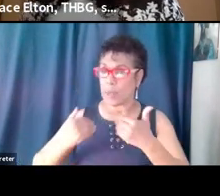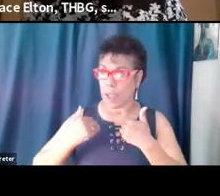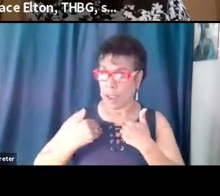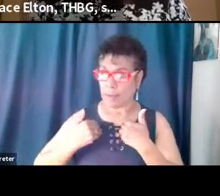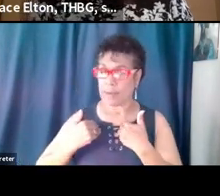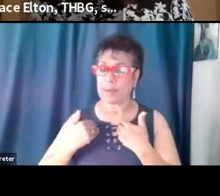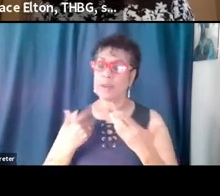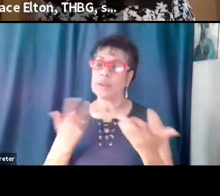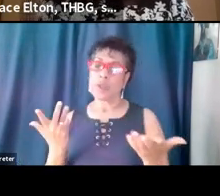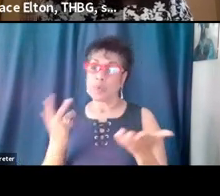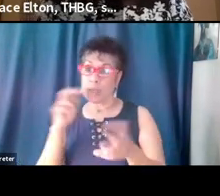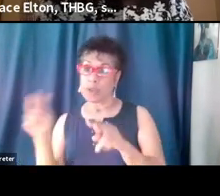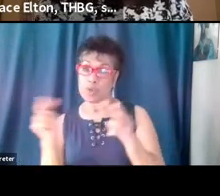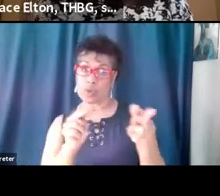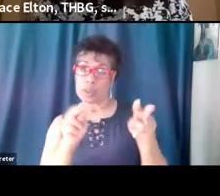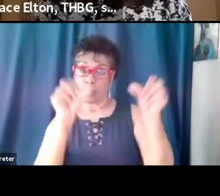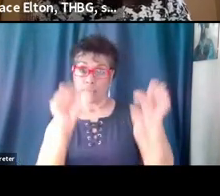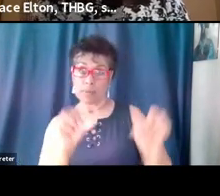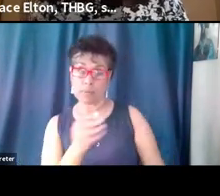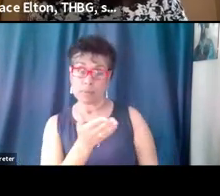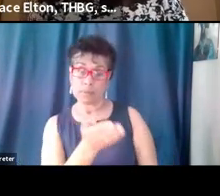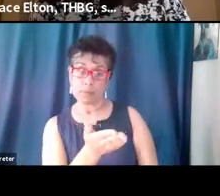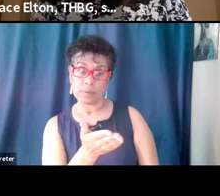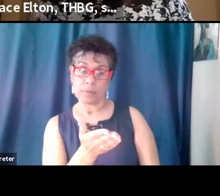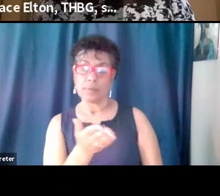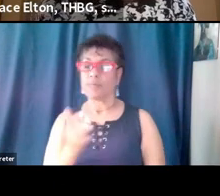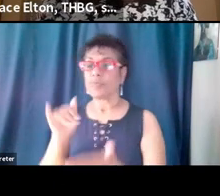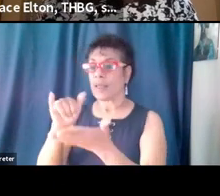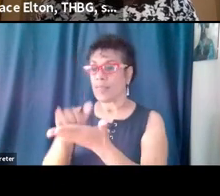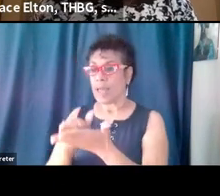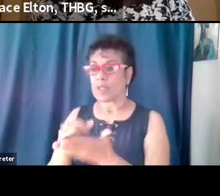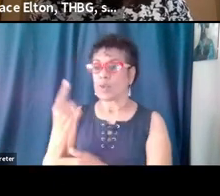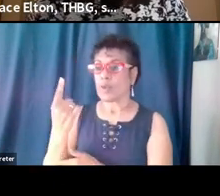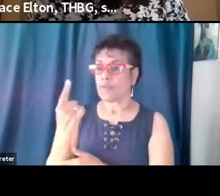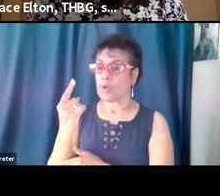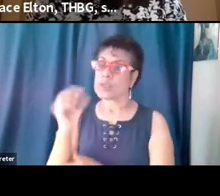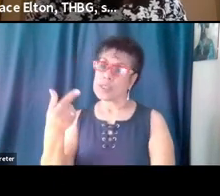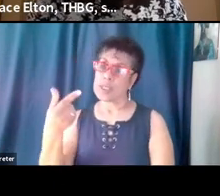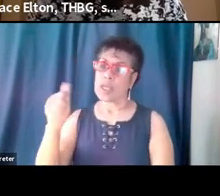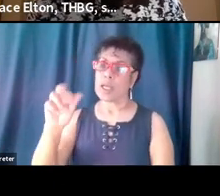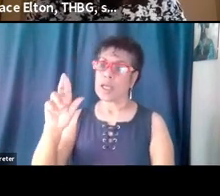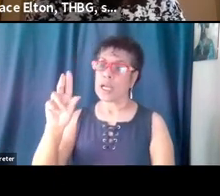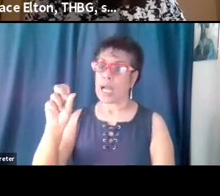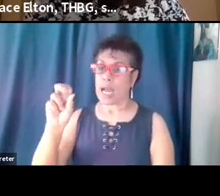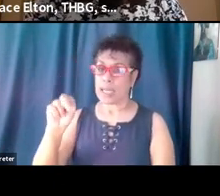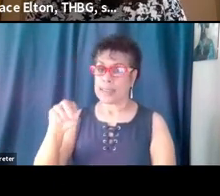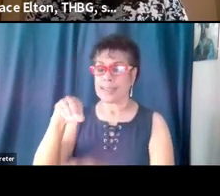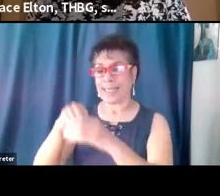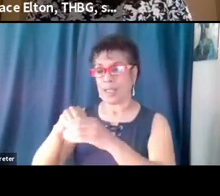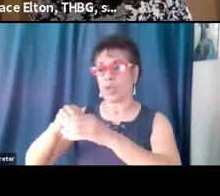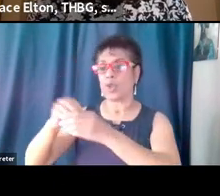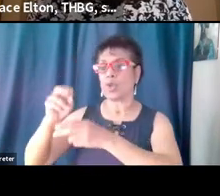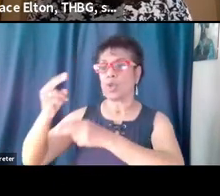within reach, which you can see on the screen, is part of one of the first gardens that we designed using these universal design